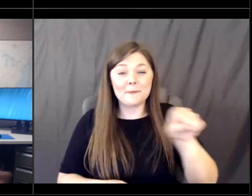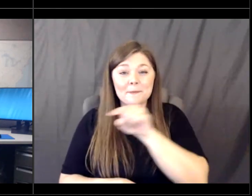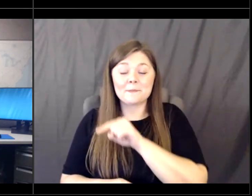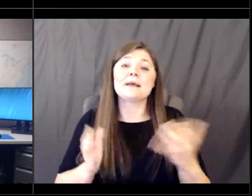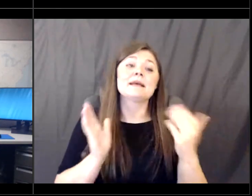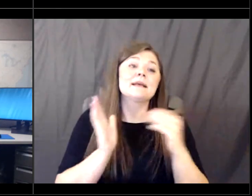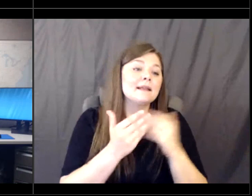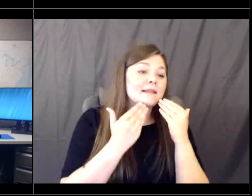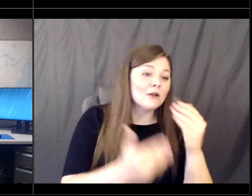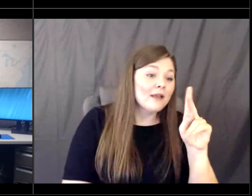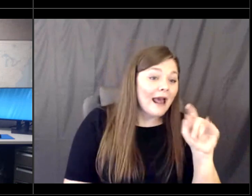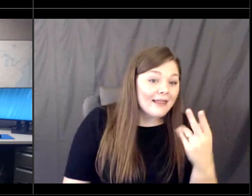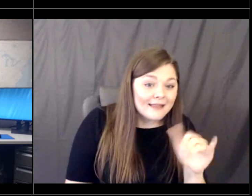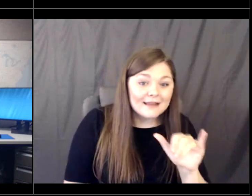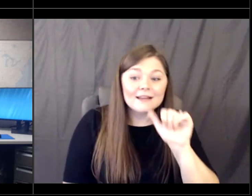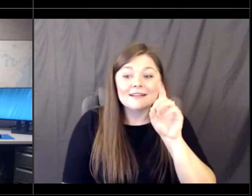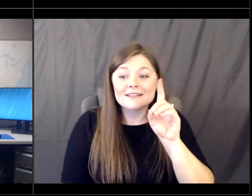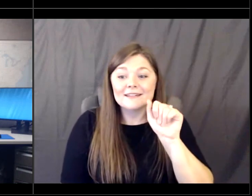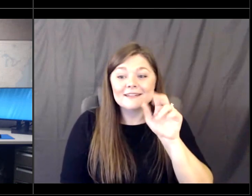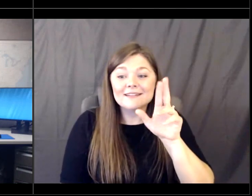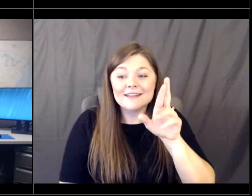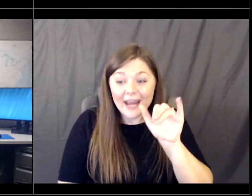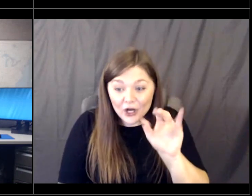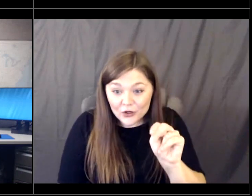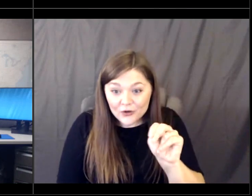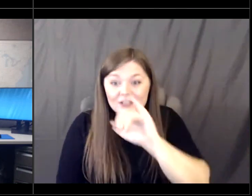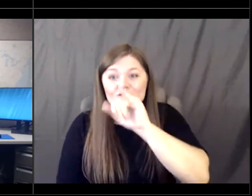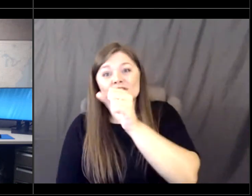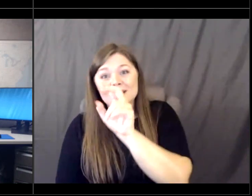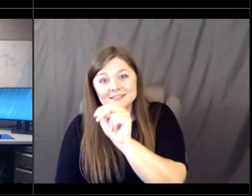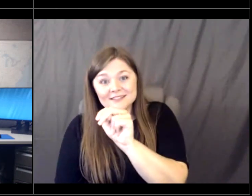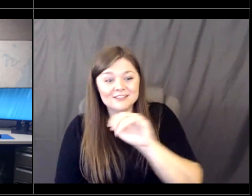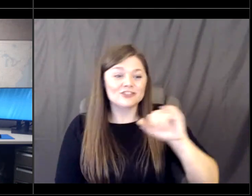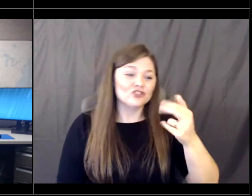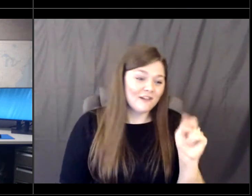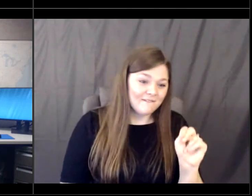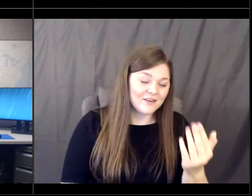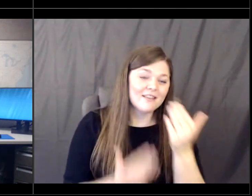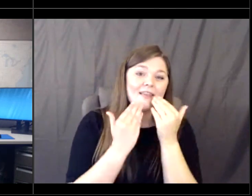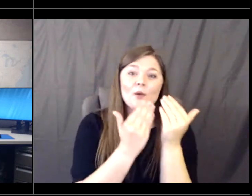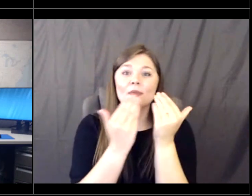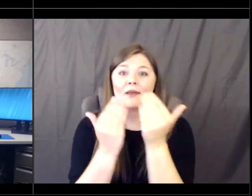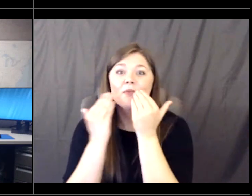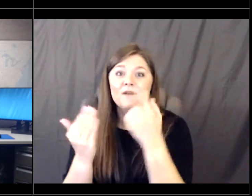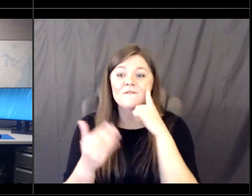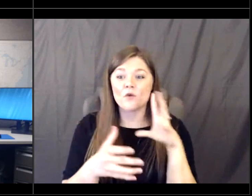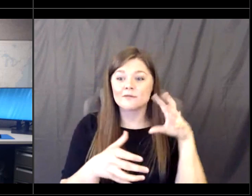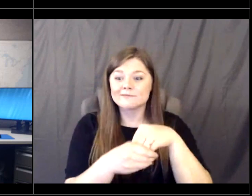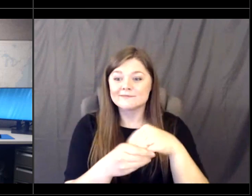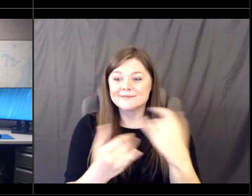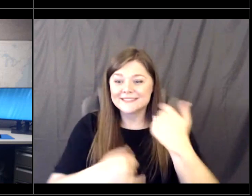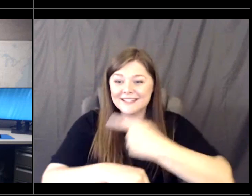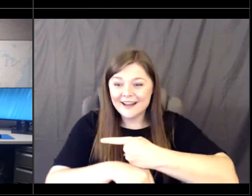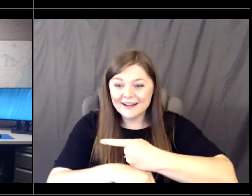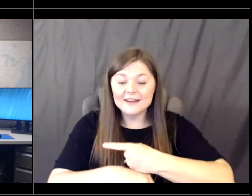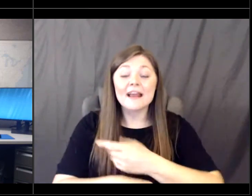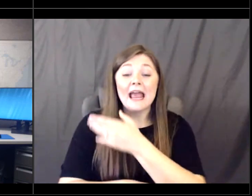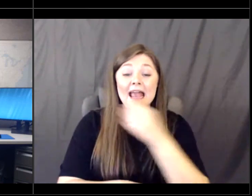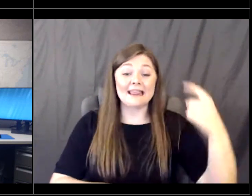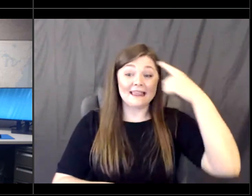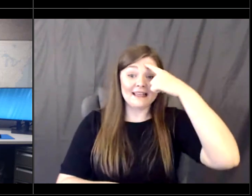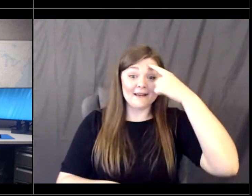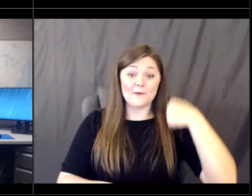thank you, Kathy, thank you, Darren, thank you, Jason, and thank you, Jennifer, for being on our call today. And I think we